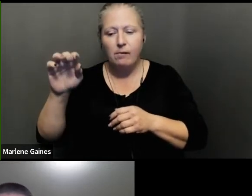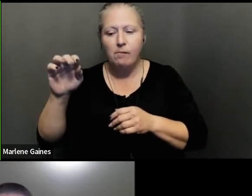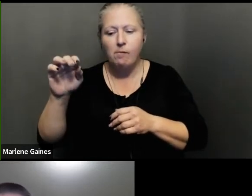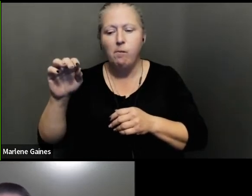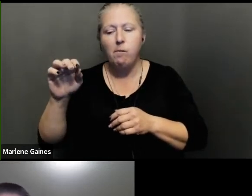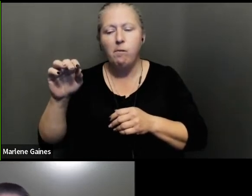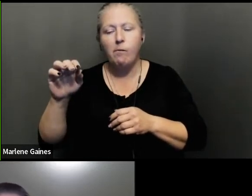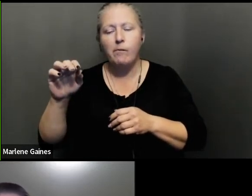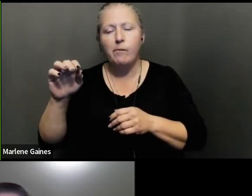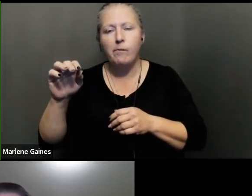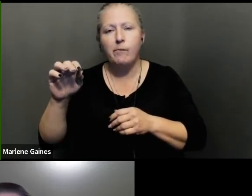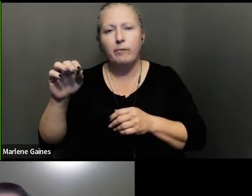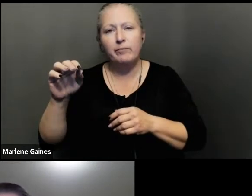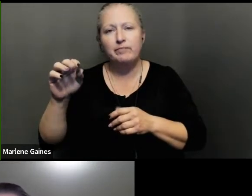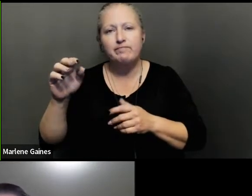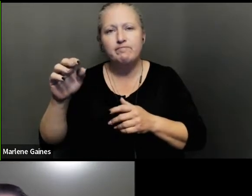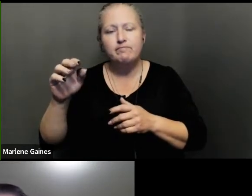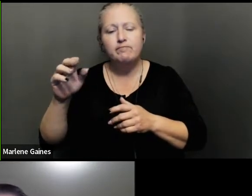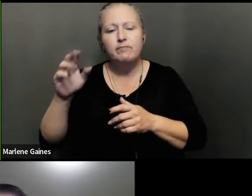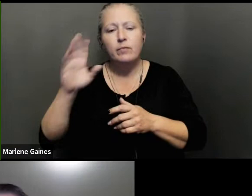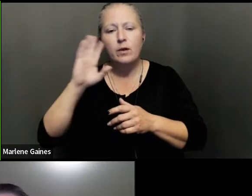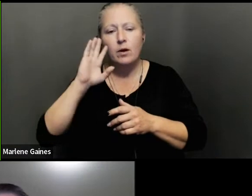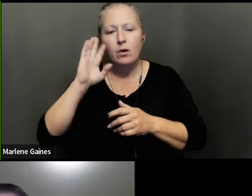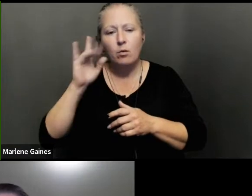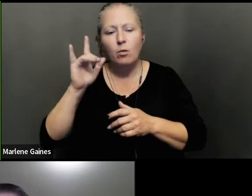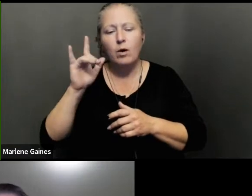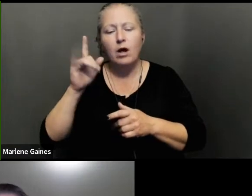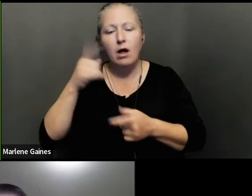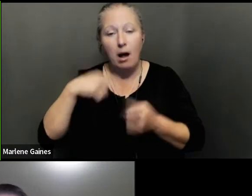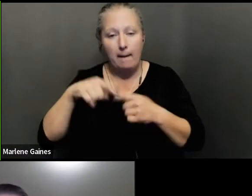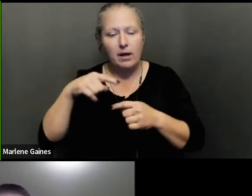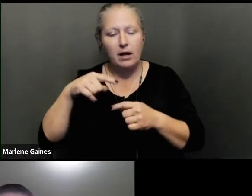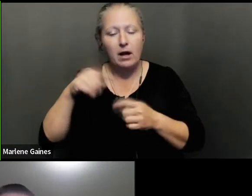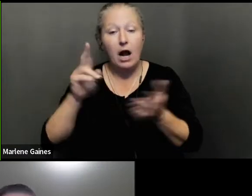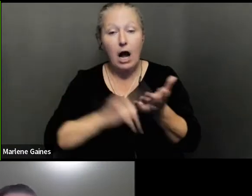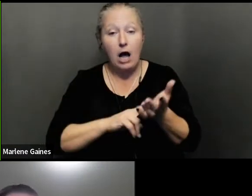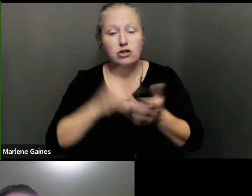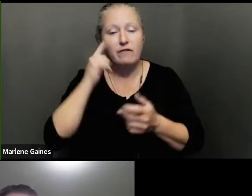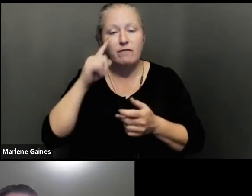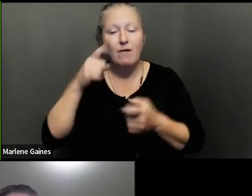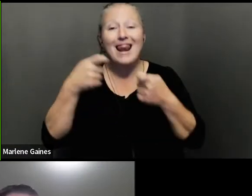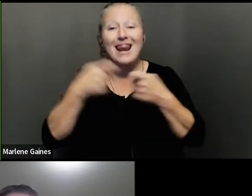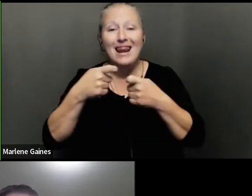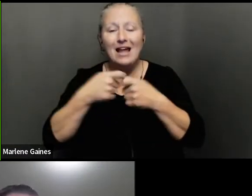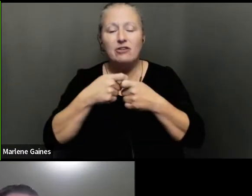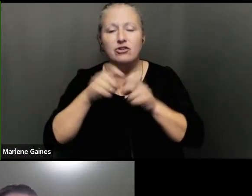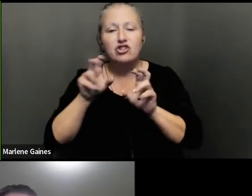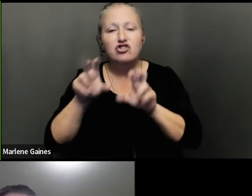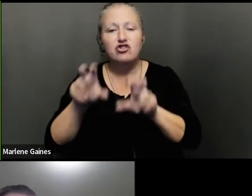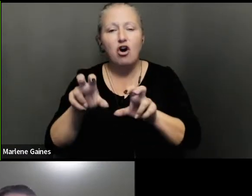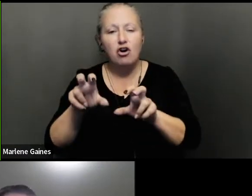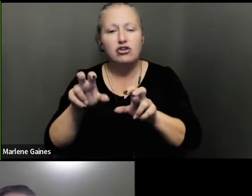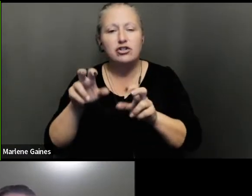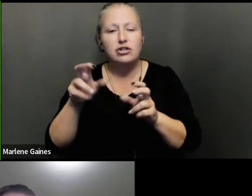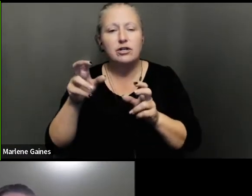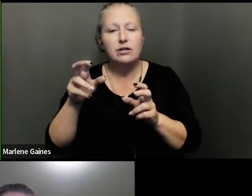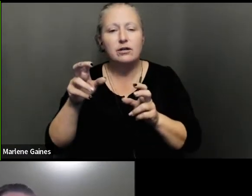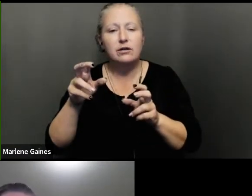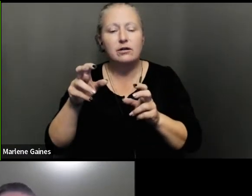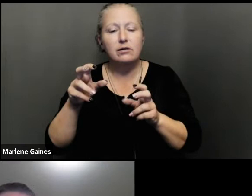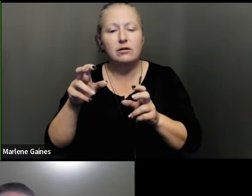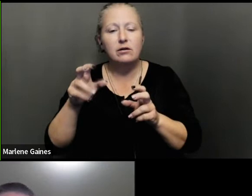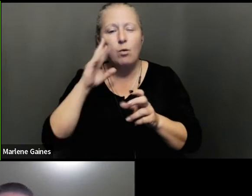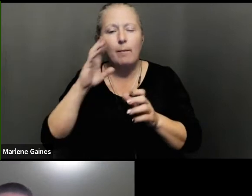To come as well will be a contract for the electric charging that will be a